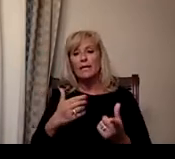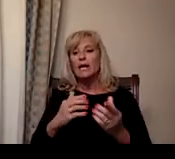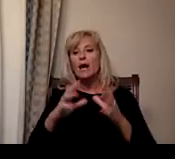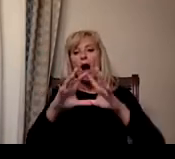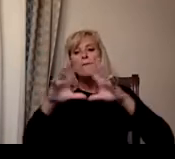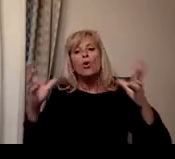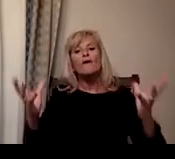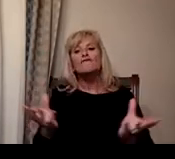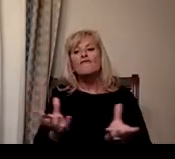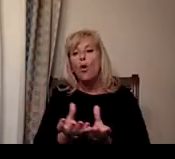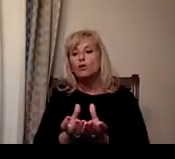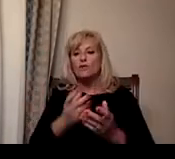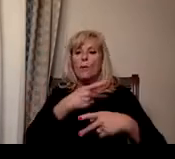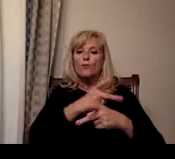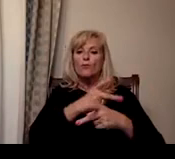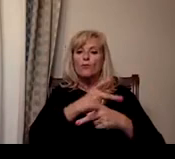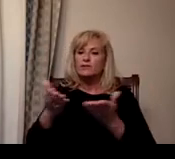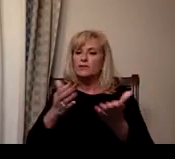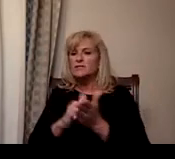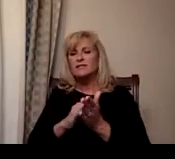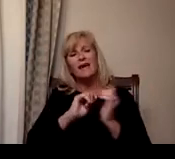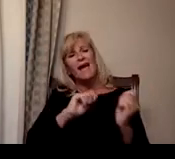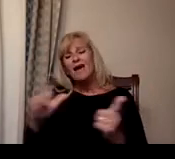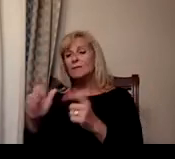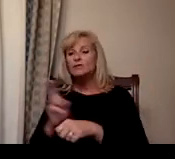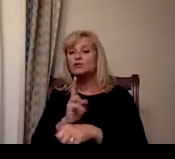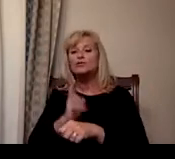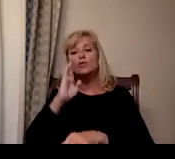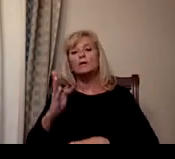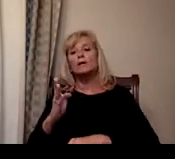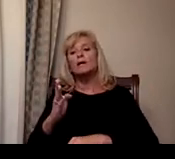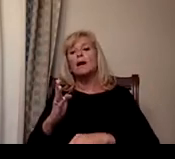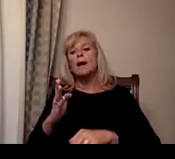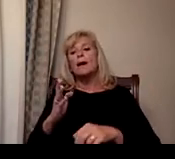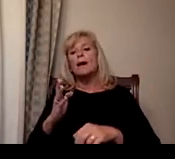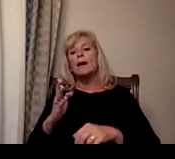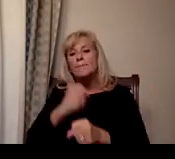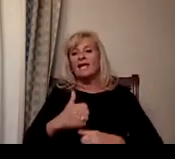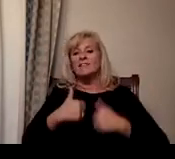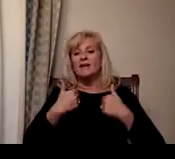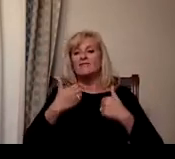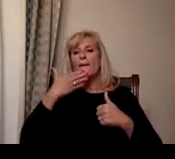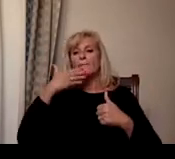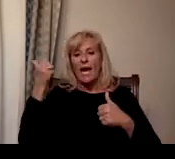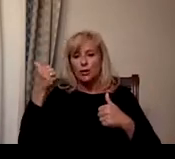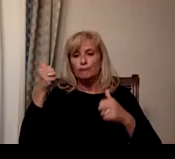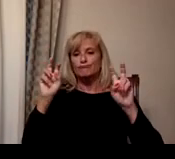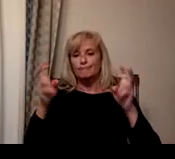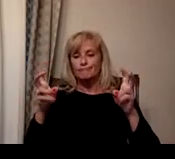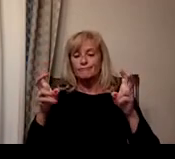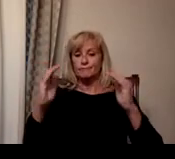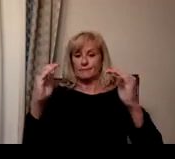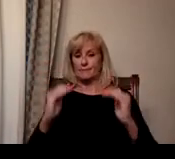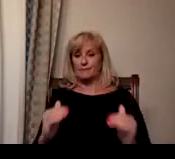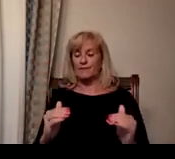services that everyone uses to be able to make their lives better. That is what Vive is all about. So let's talk a little bit